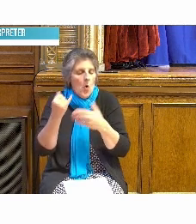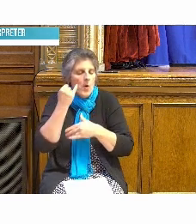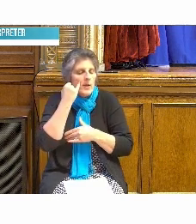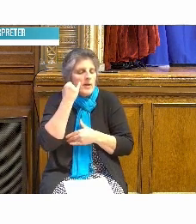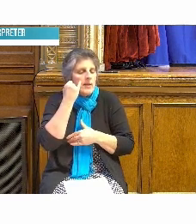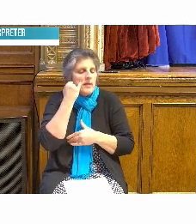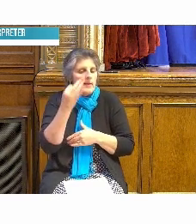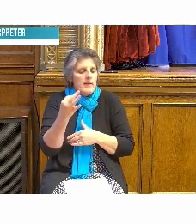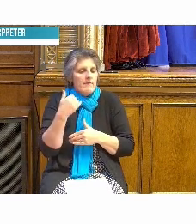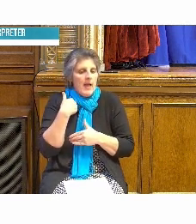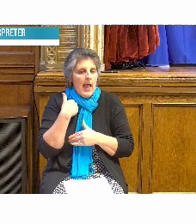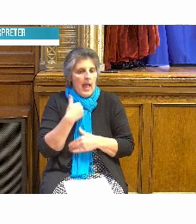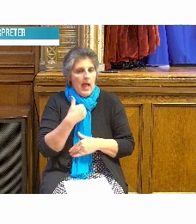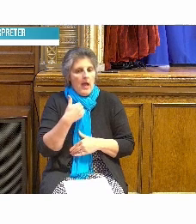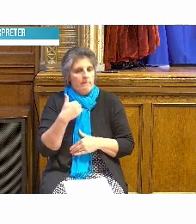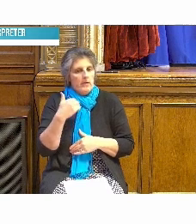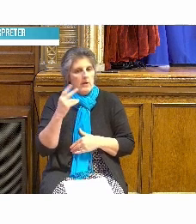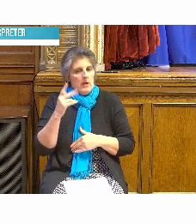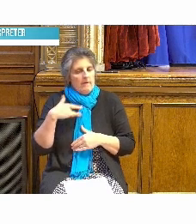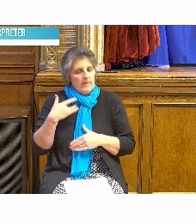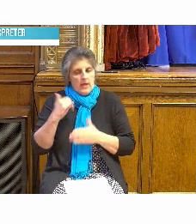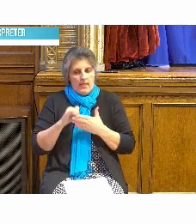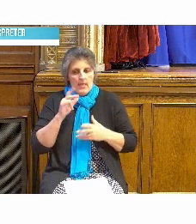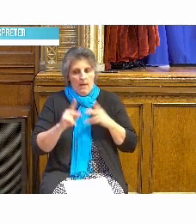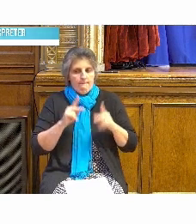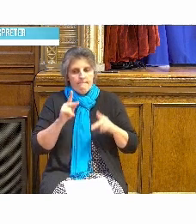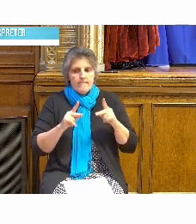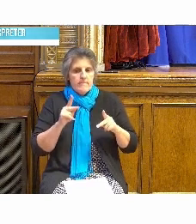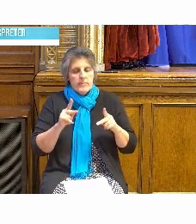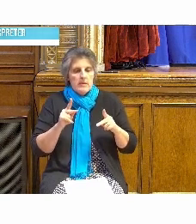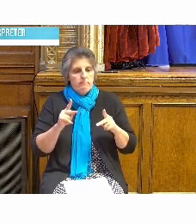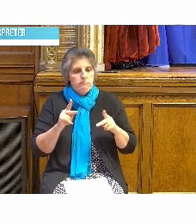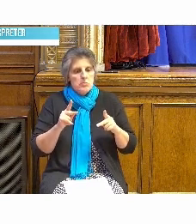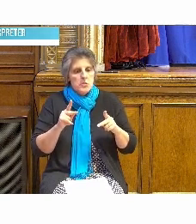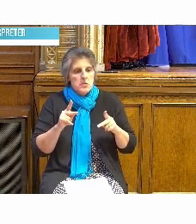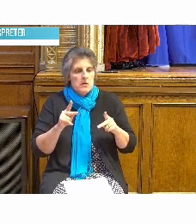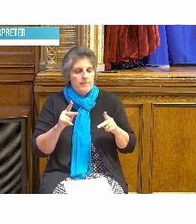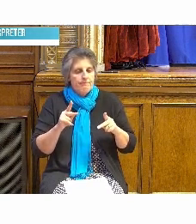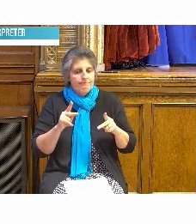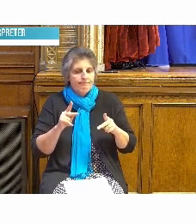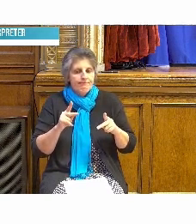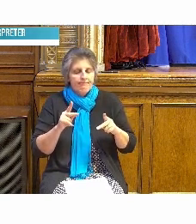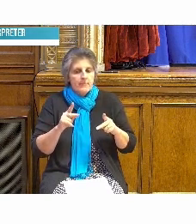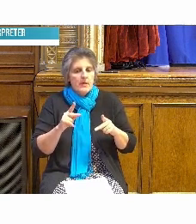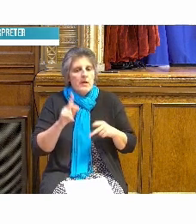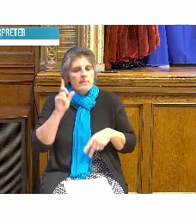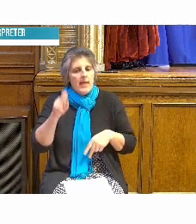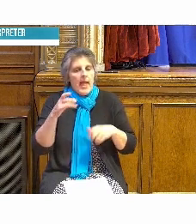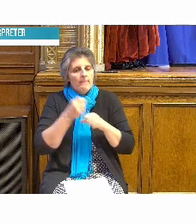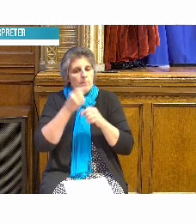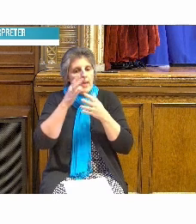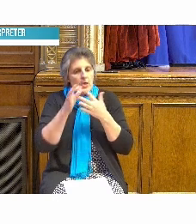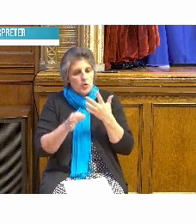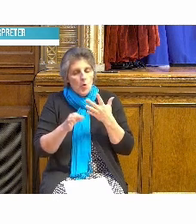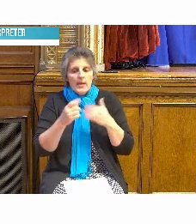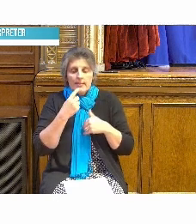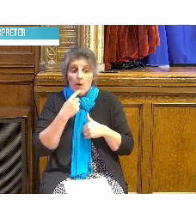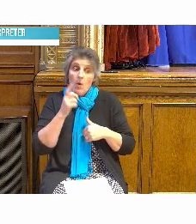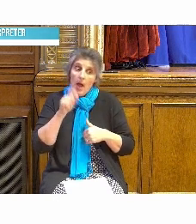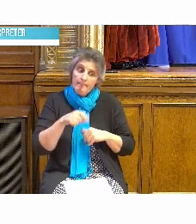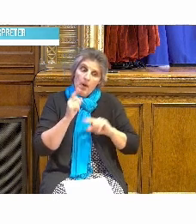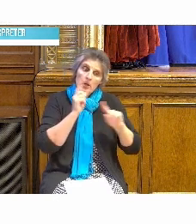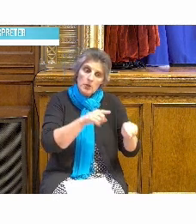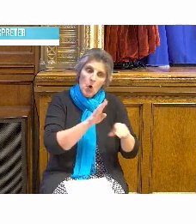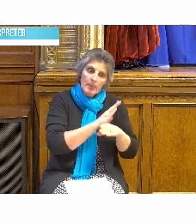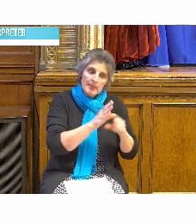if there is an inclination of people, therefore, not to to necessarily, if they have to make a choice and they say, well, I got to be at the business